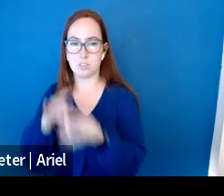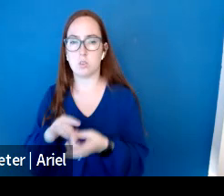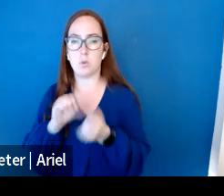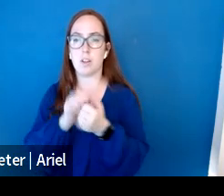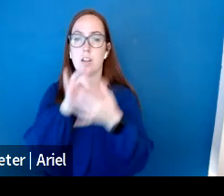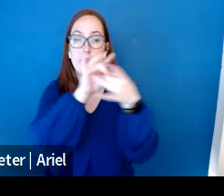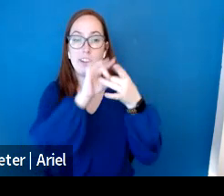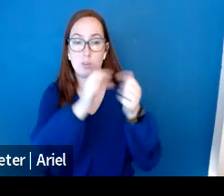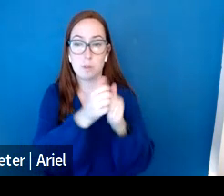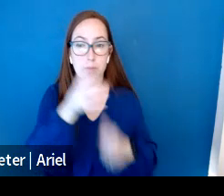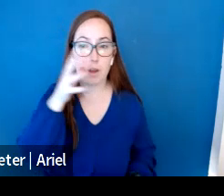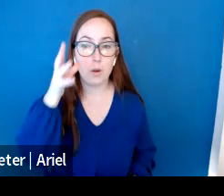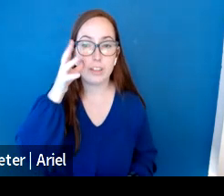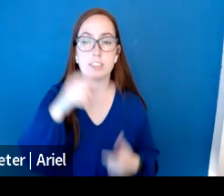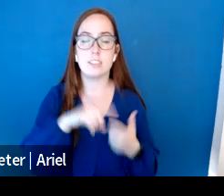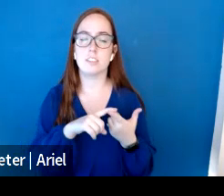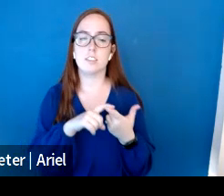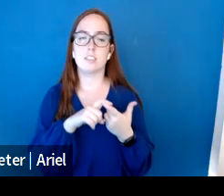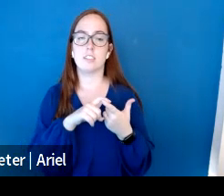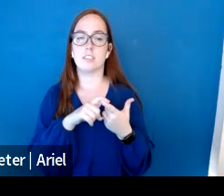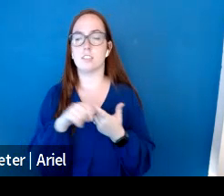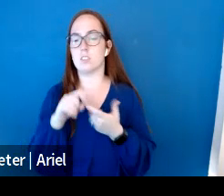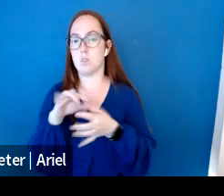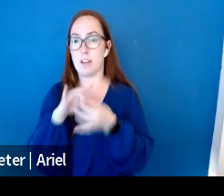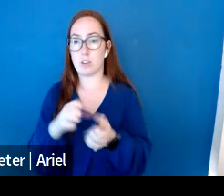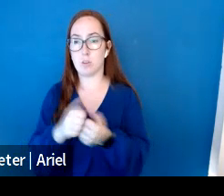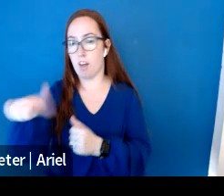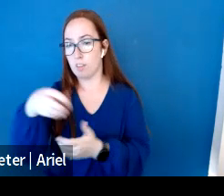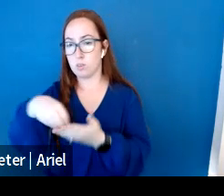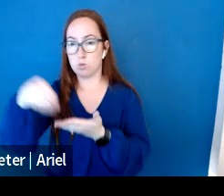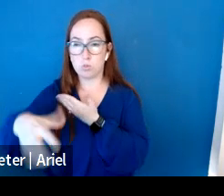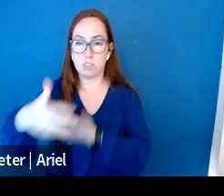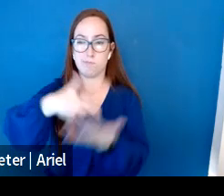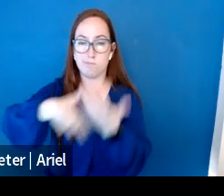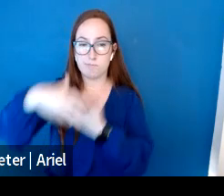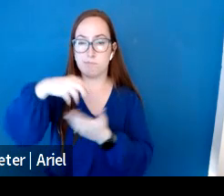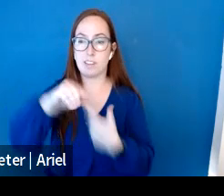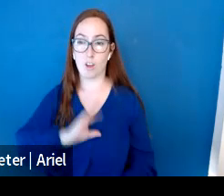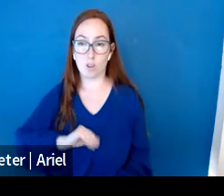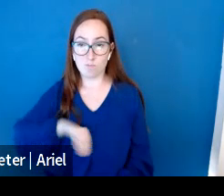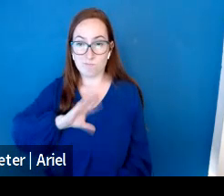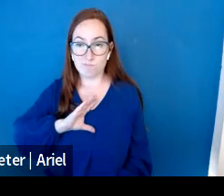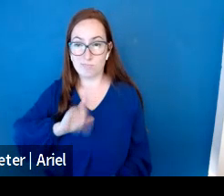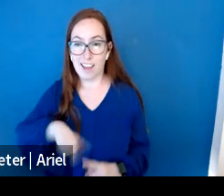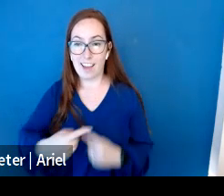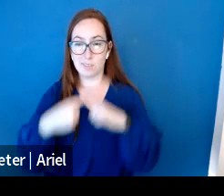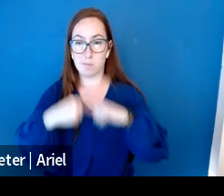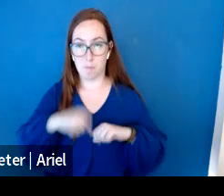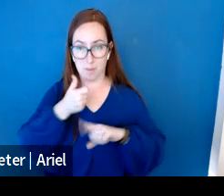parents, interpersonal relations, self-esteem, and self-reliance on the BASC